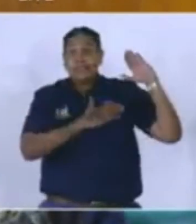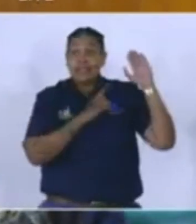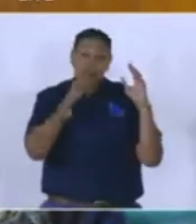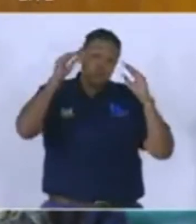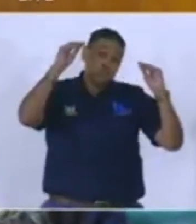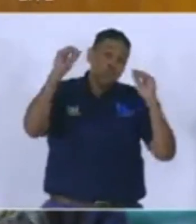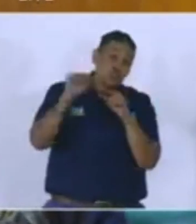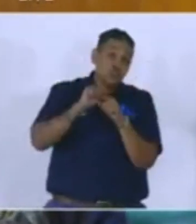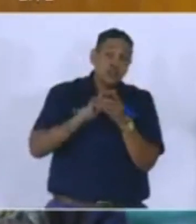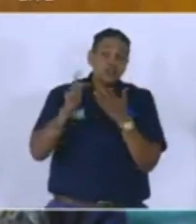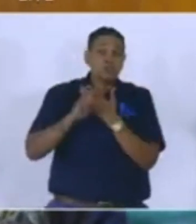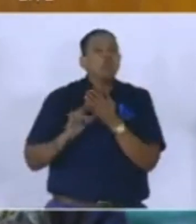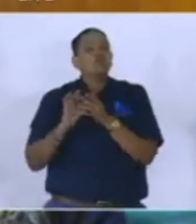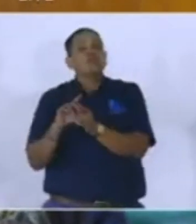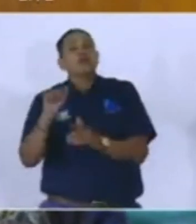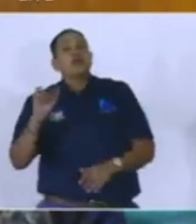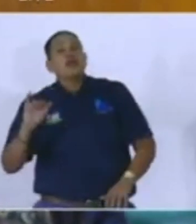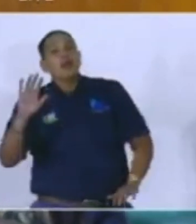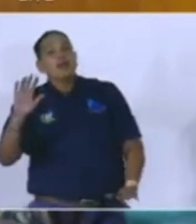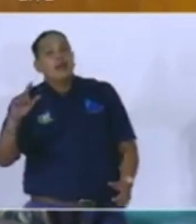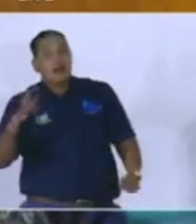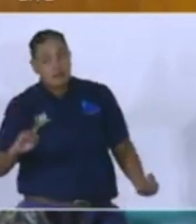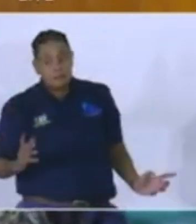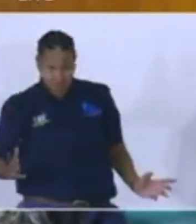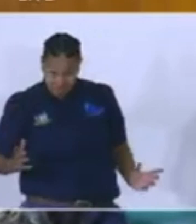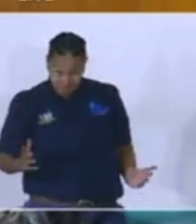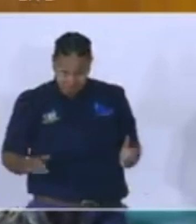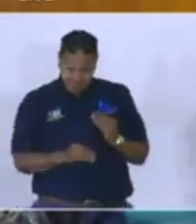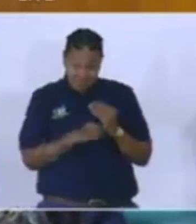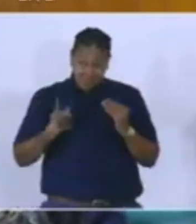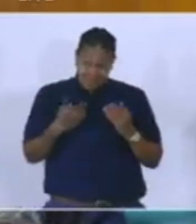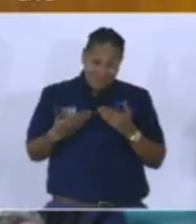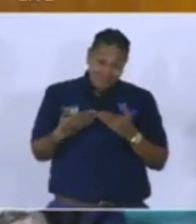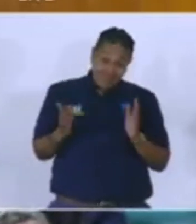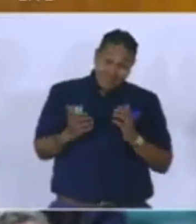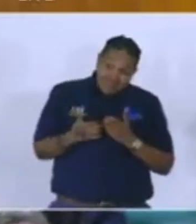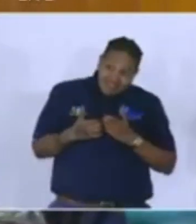training programs on AI. And we are launching